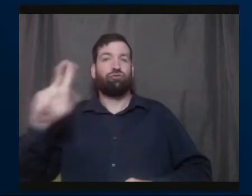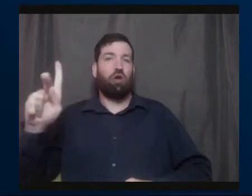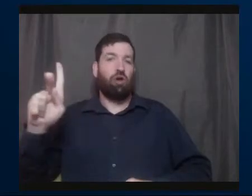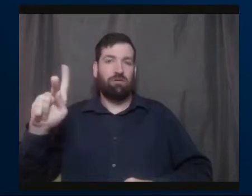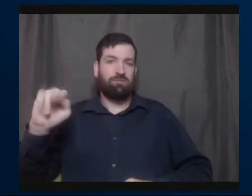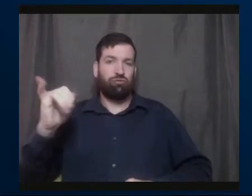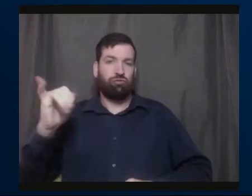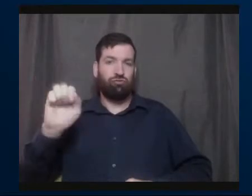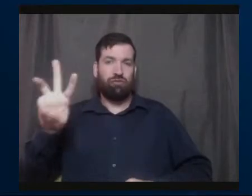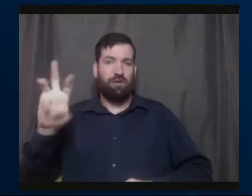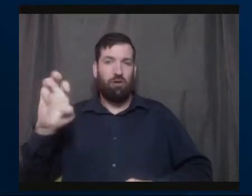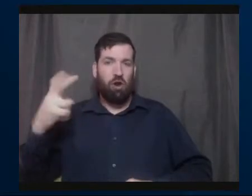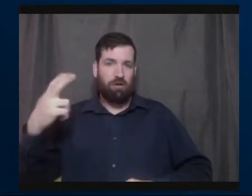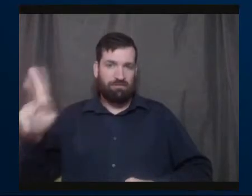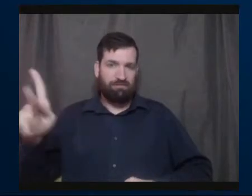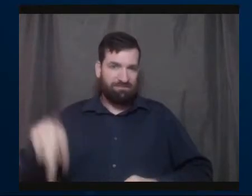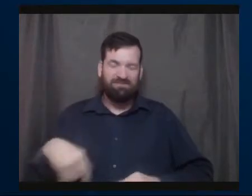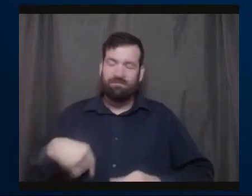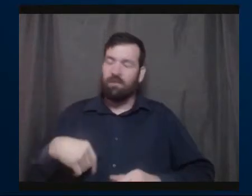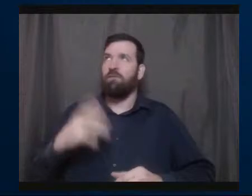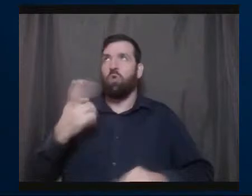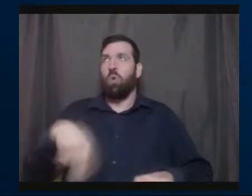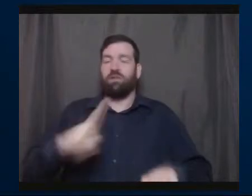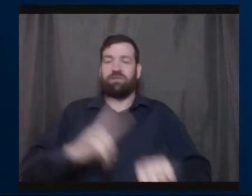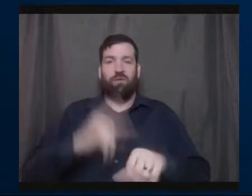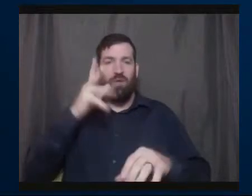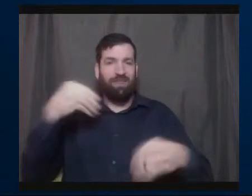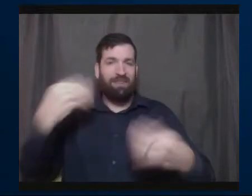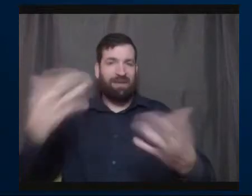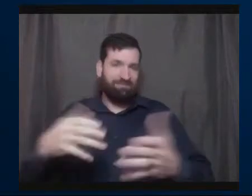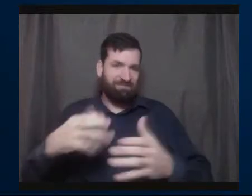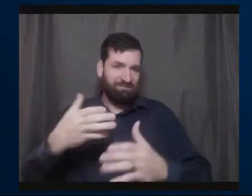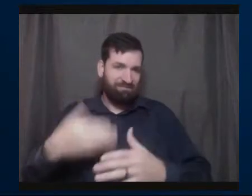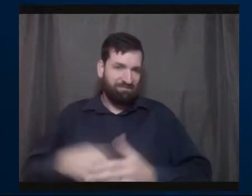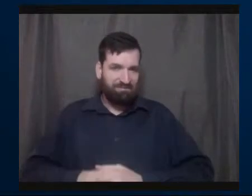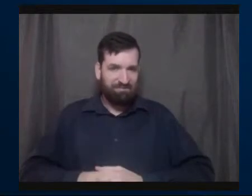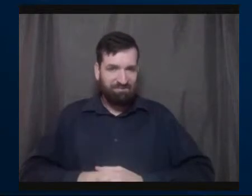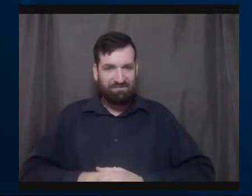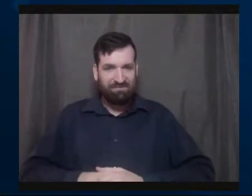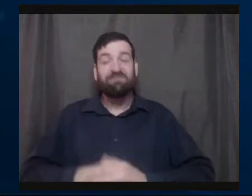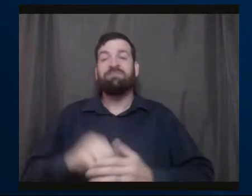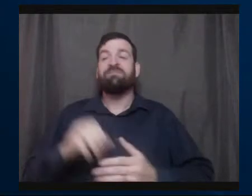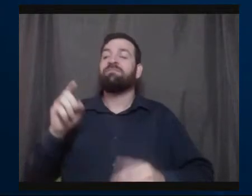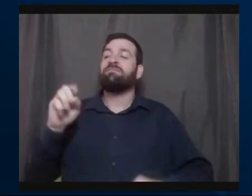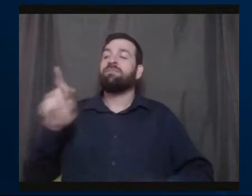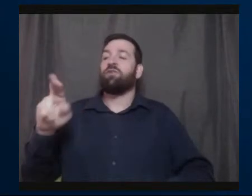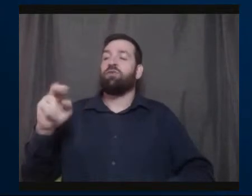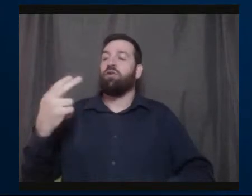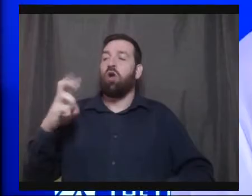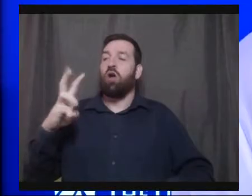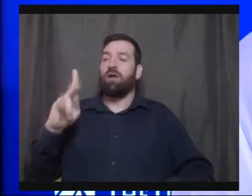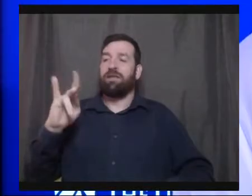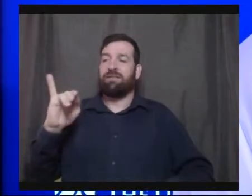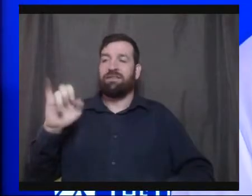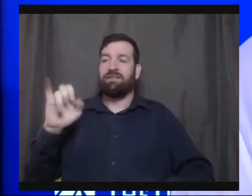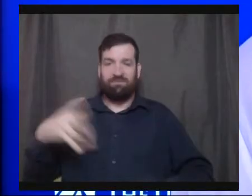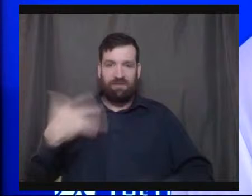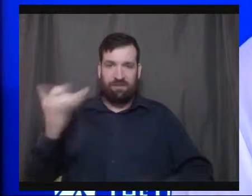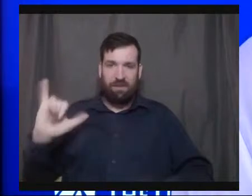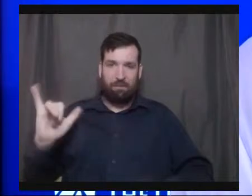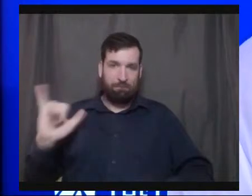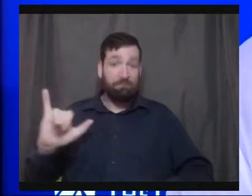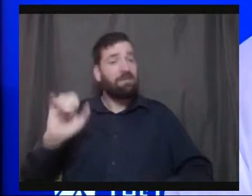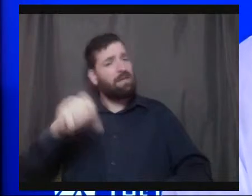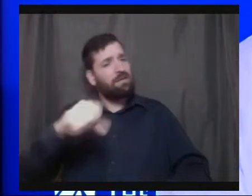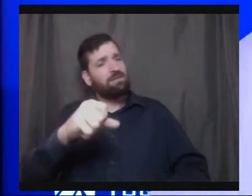Of course, I'm going to let you get that in there. Thank you so much for being with us. And I'm sure, Dr. Hawkinson, you probably feel the same way. Yeah. I also like to